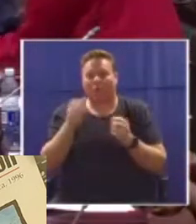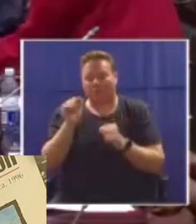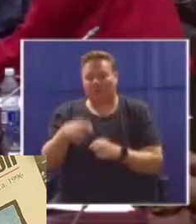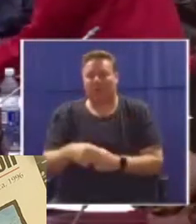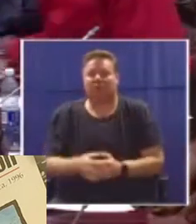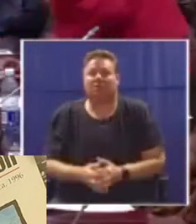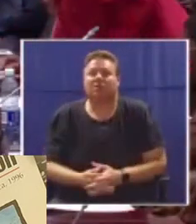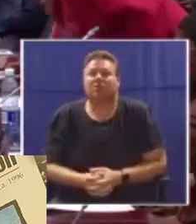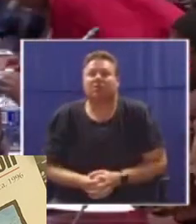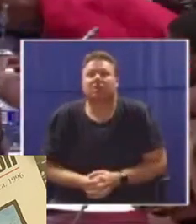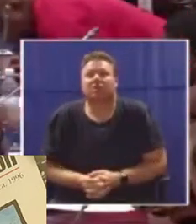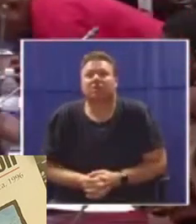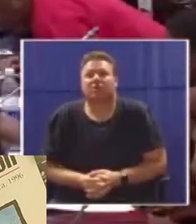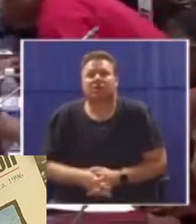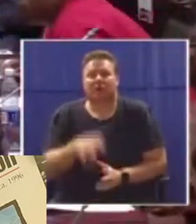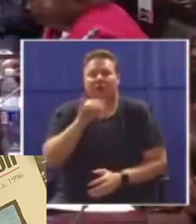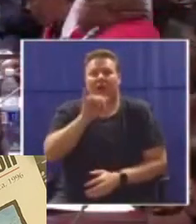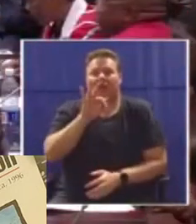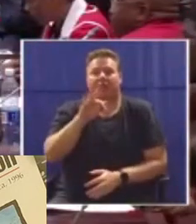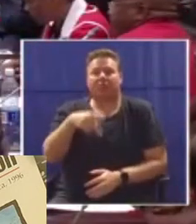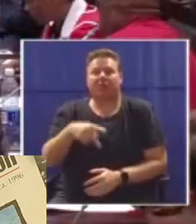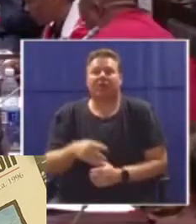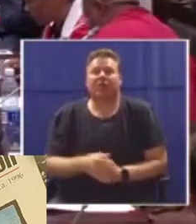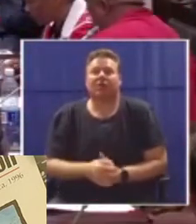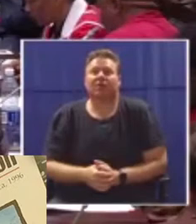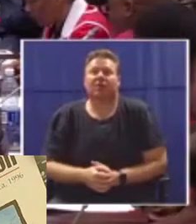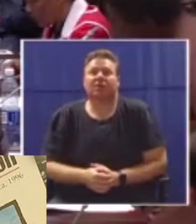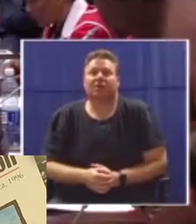Thank you. The IFP.